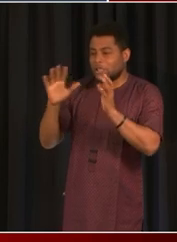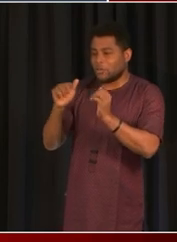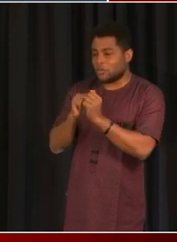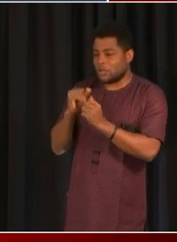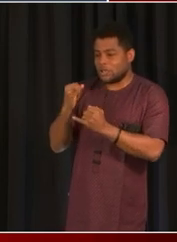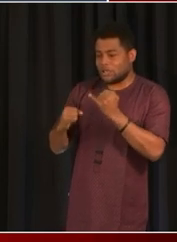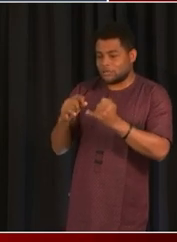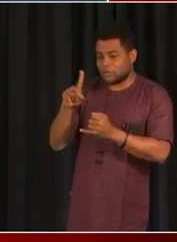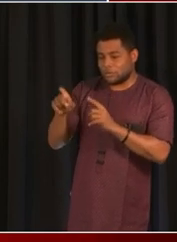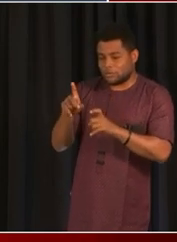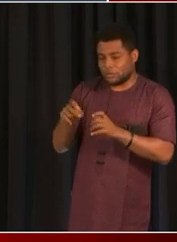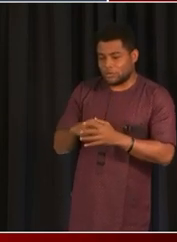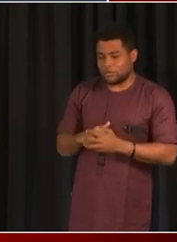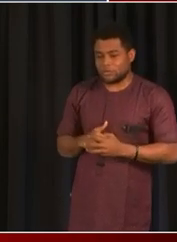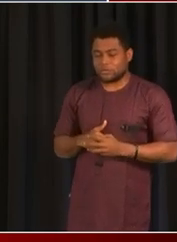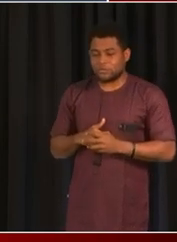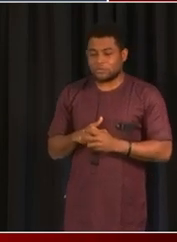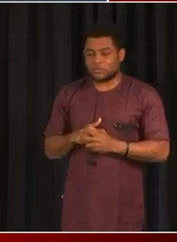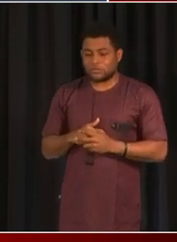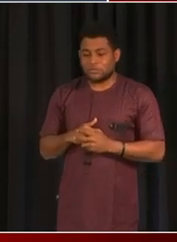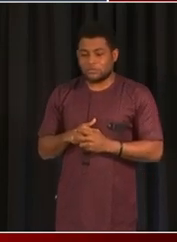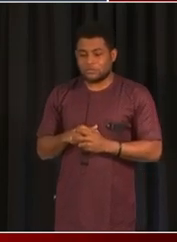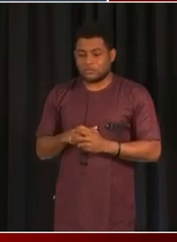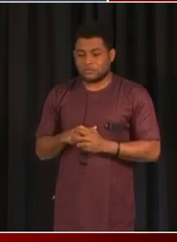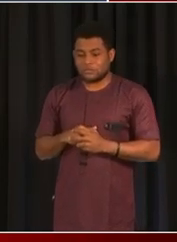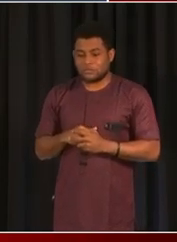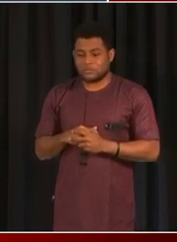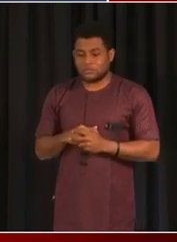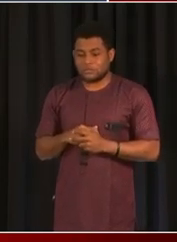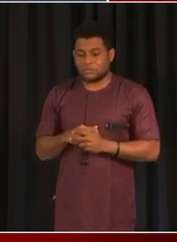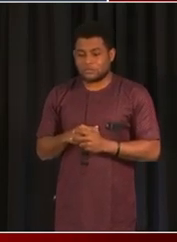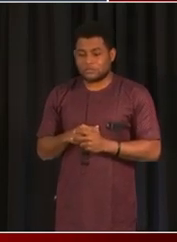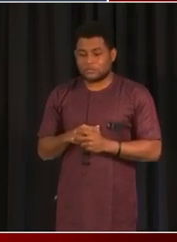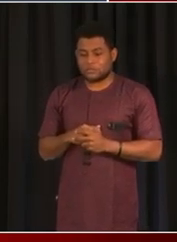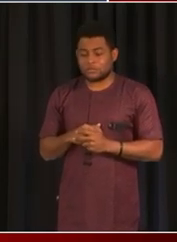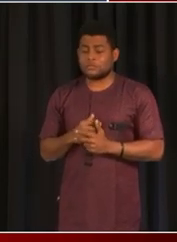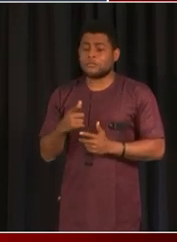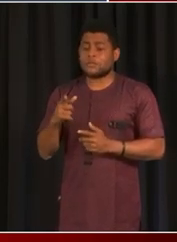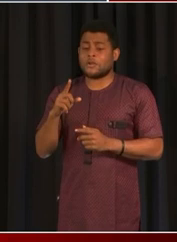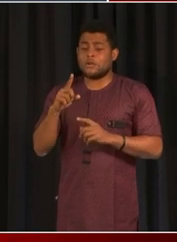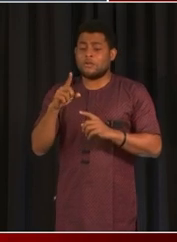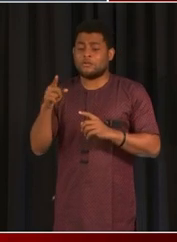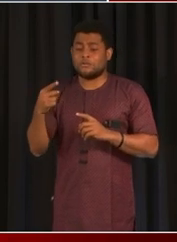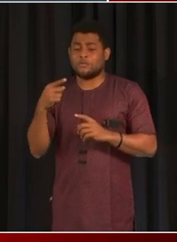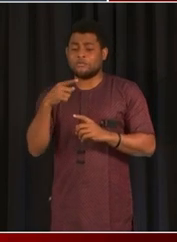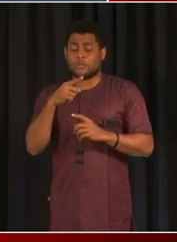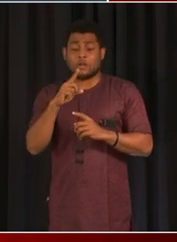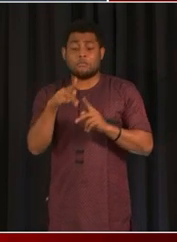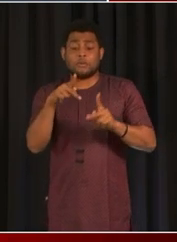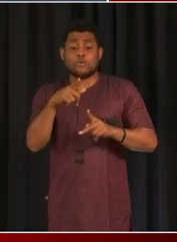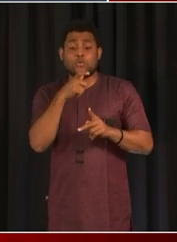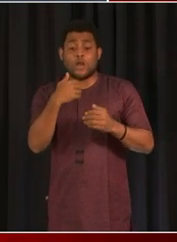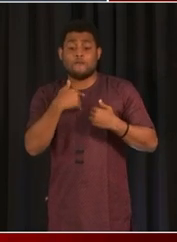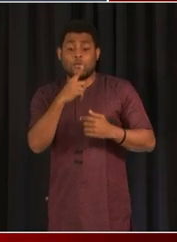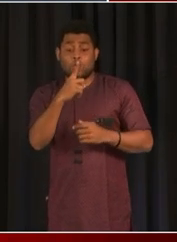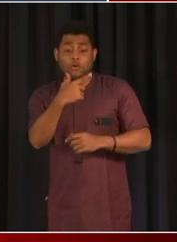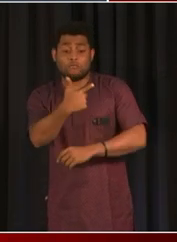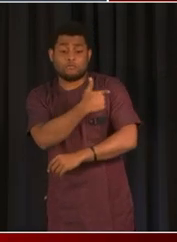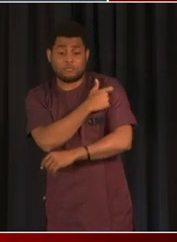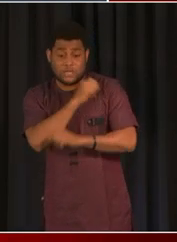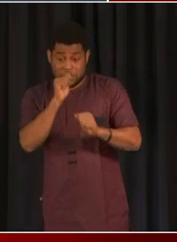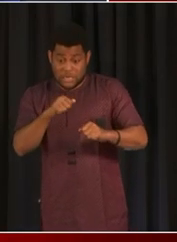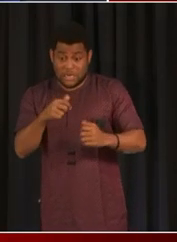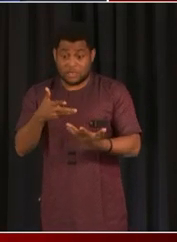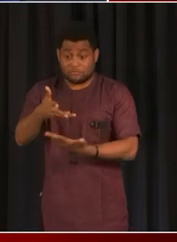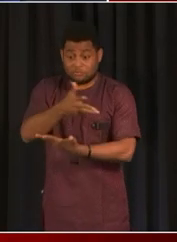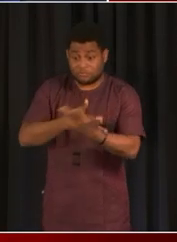not that, I get that. The last part of your question, you said something about people who only have one shot and then they go out or Sure, something. if Should the they get category their is not second